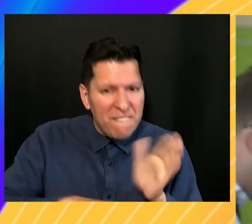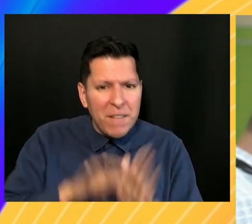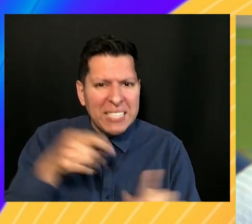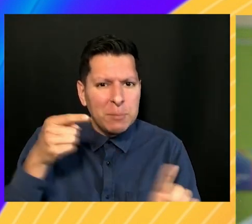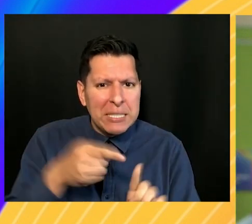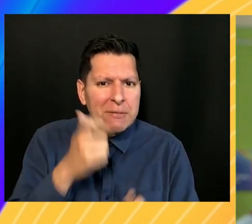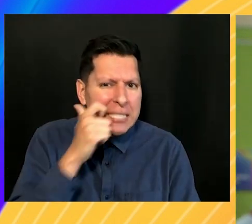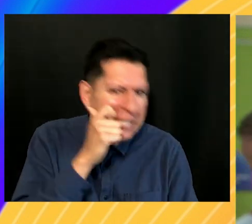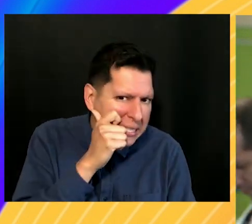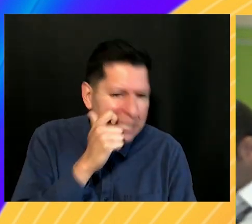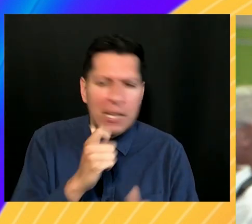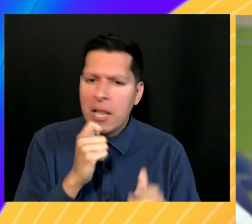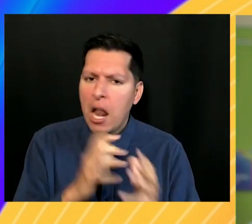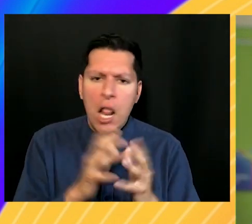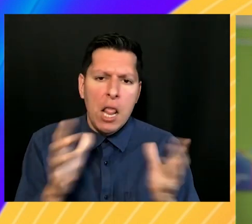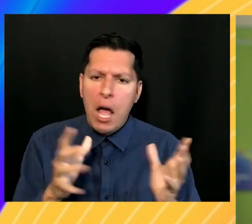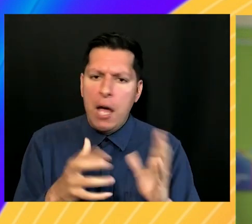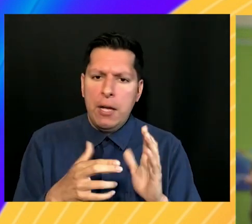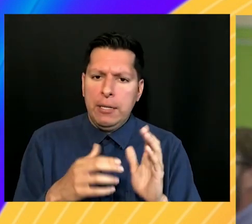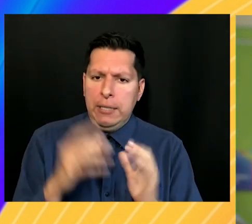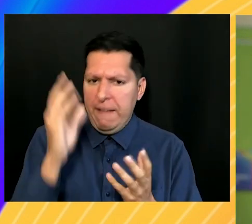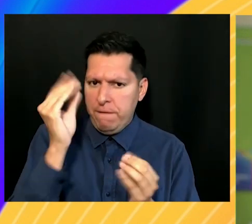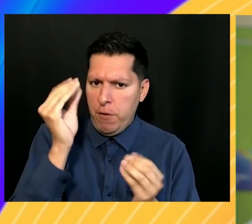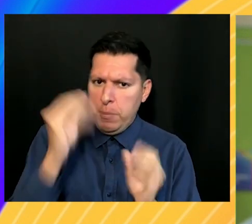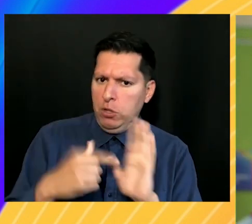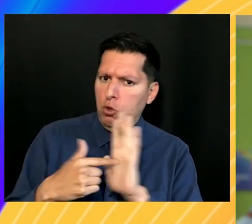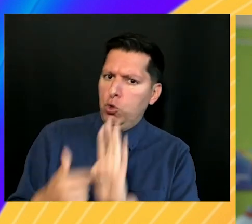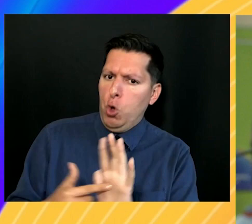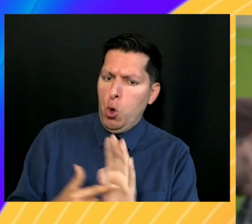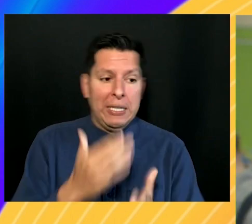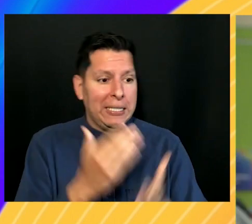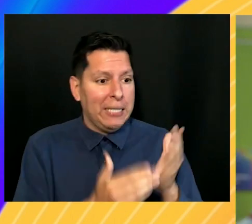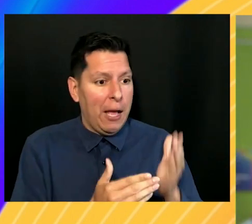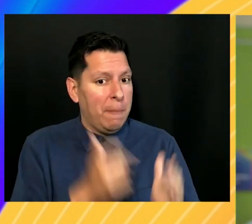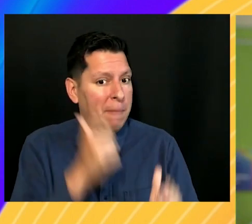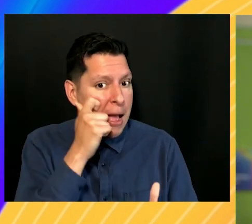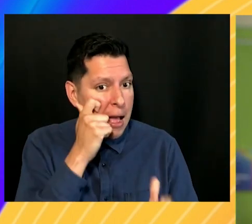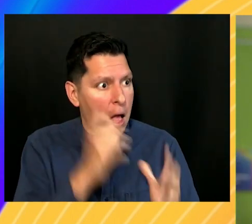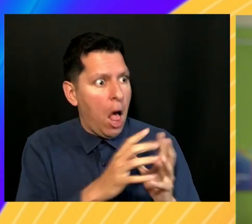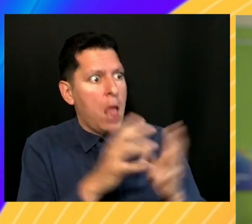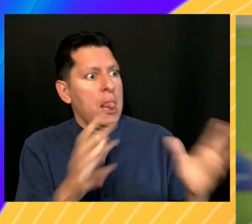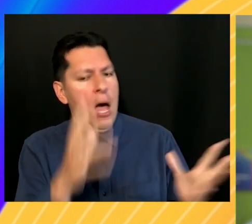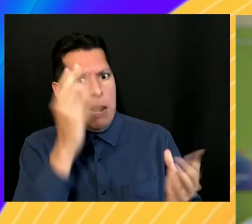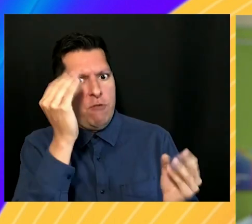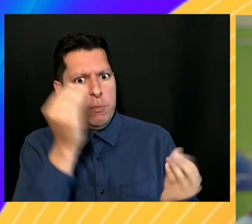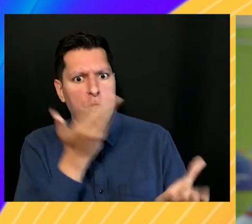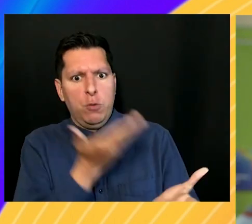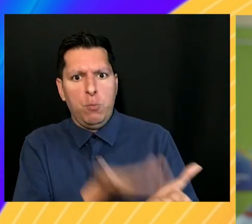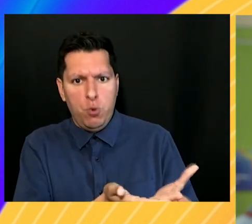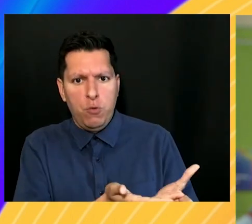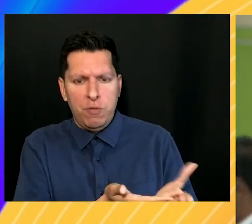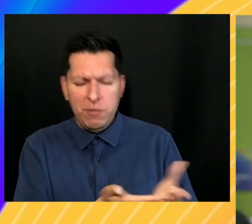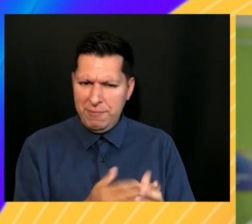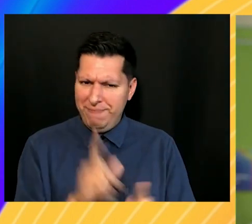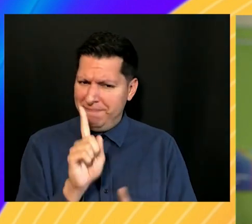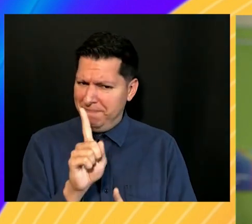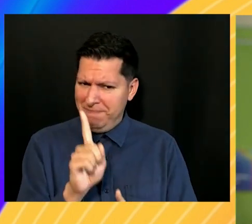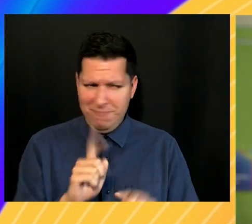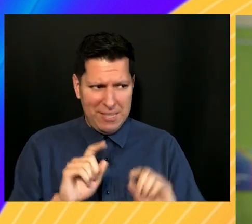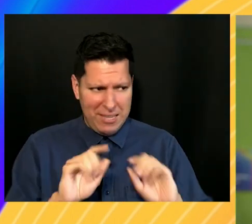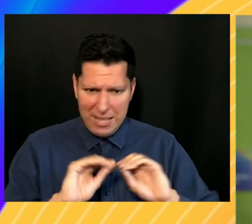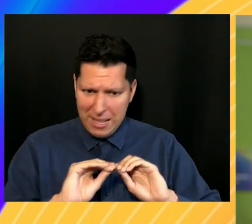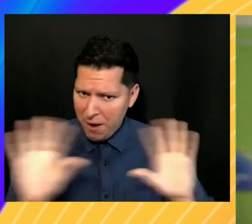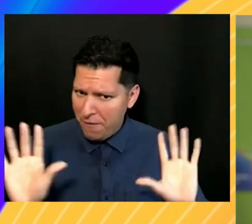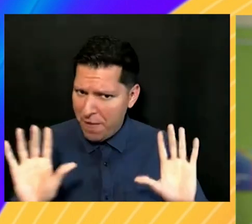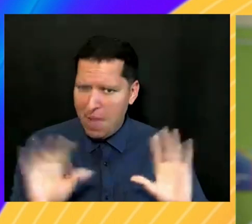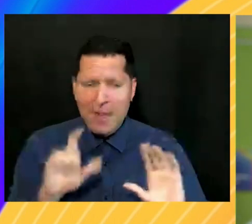underrepresented, and there are ethnicities that are overrepresented. So 1,000 Genome was really a landmark study that said, hey, actually we need to understand